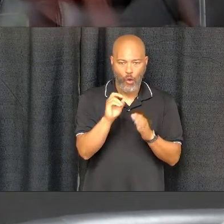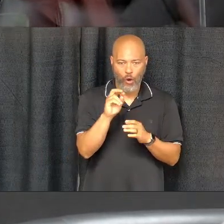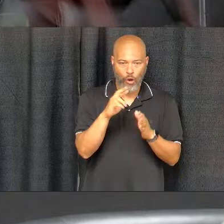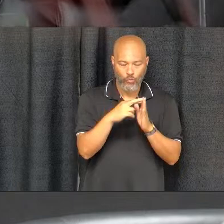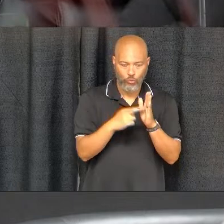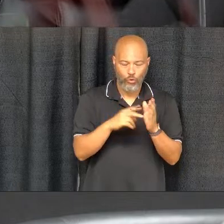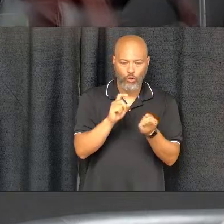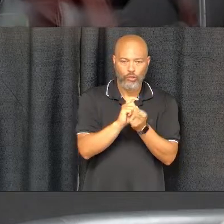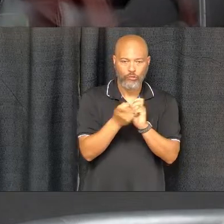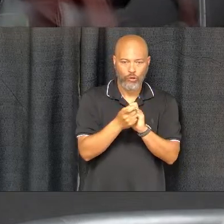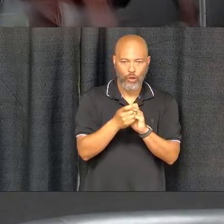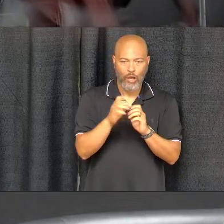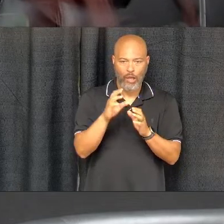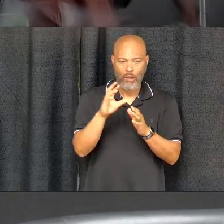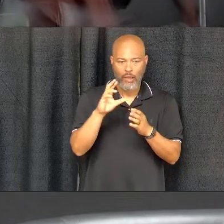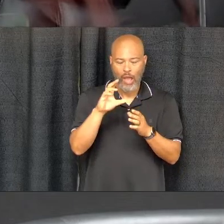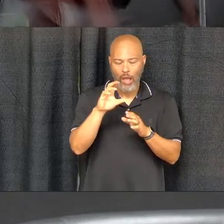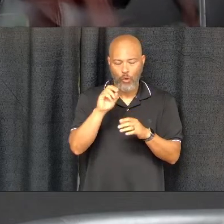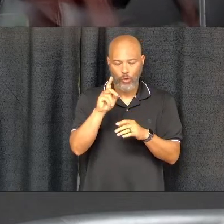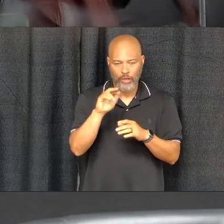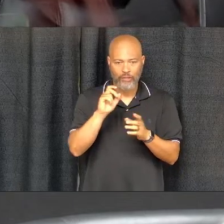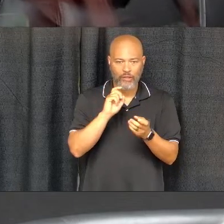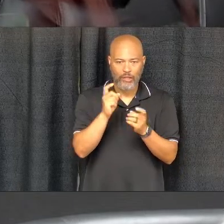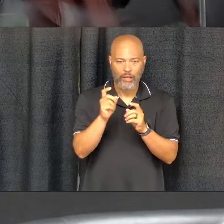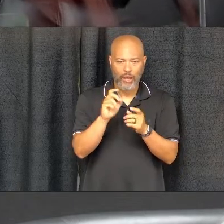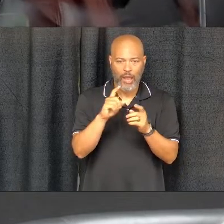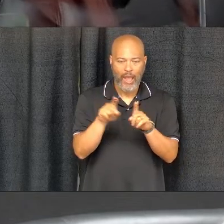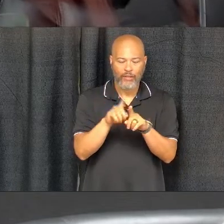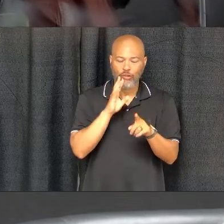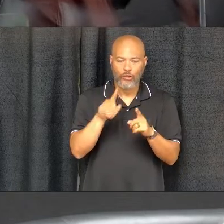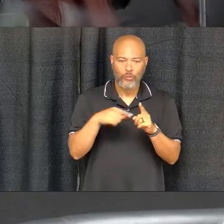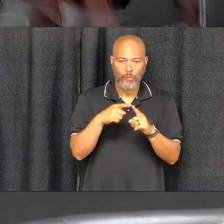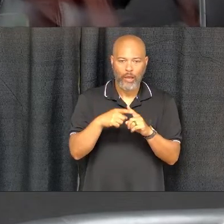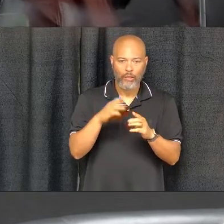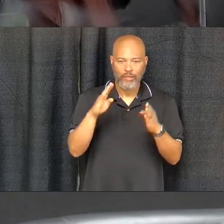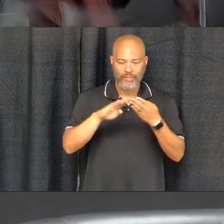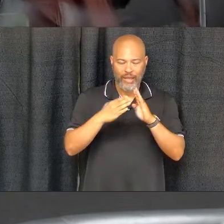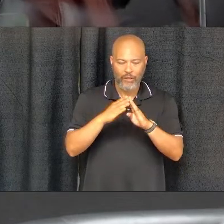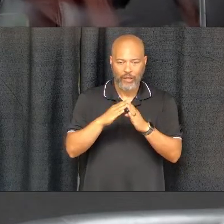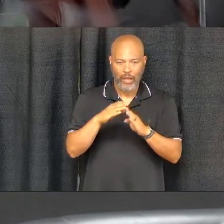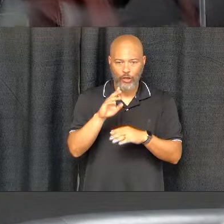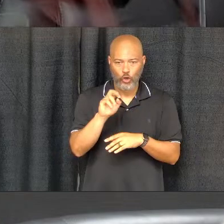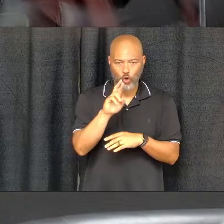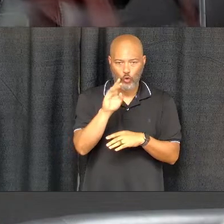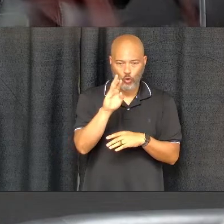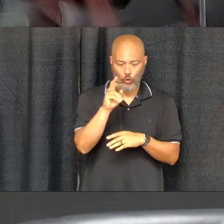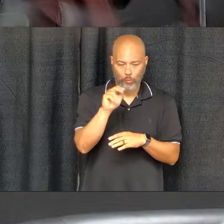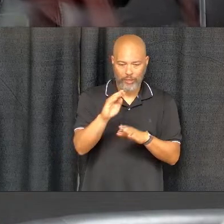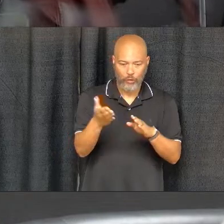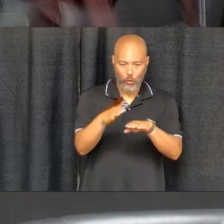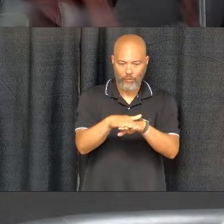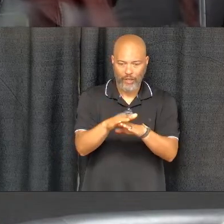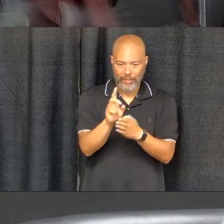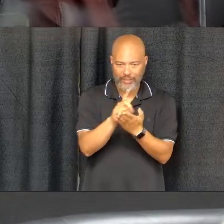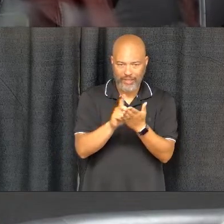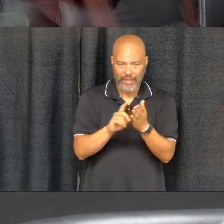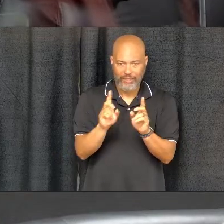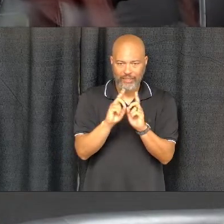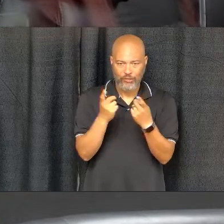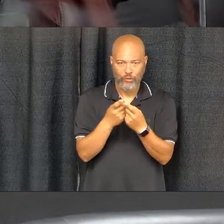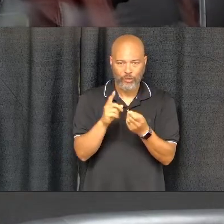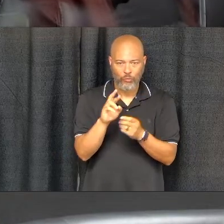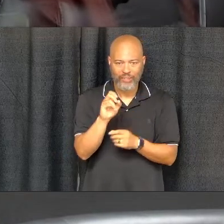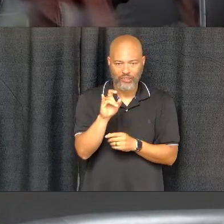city's zoning ordinance of the city of Clarksville as it pertains to the downtown urban design overlay district.